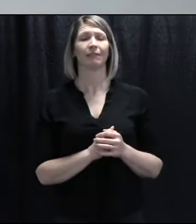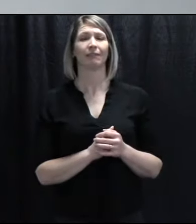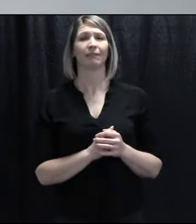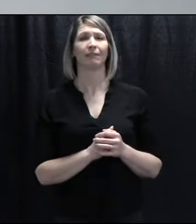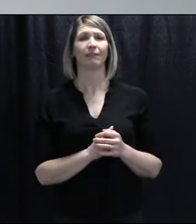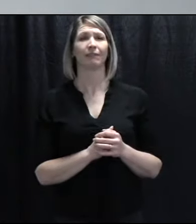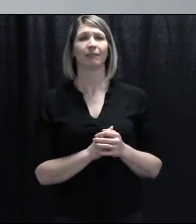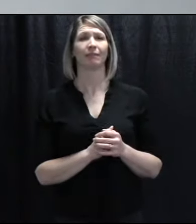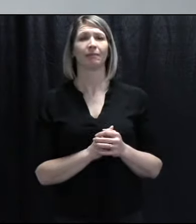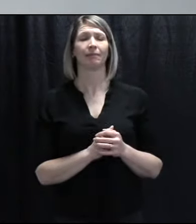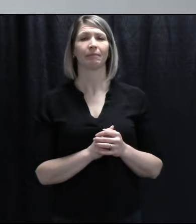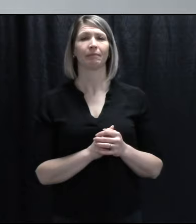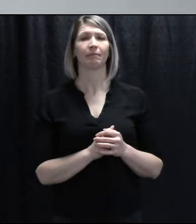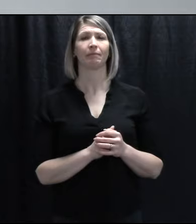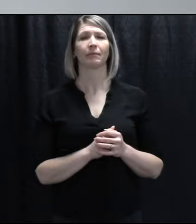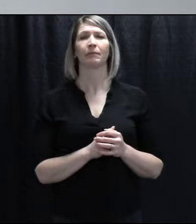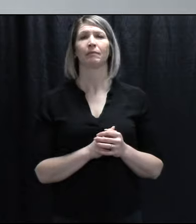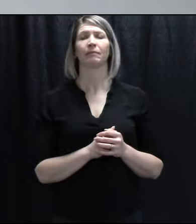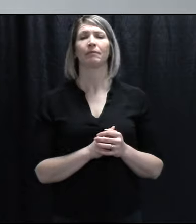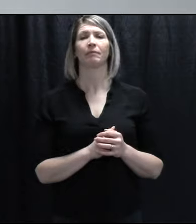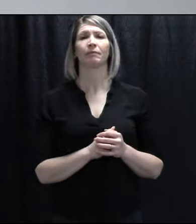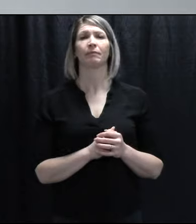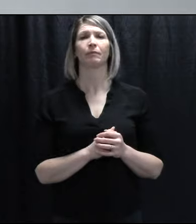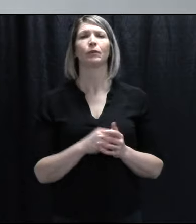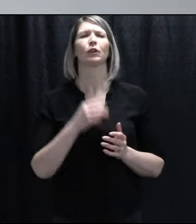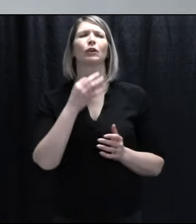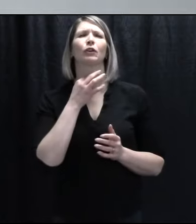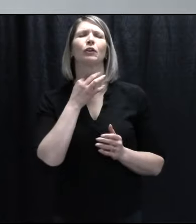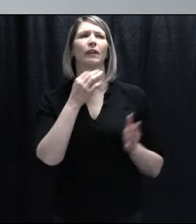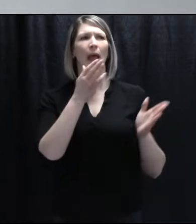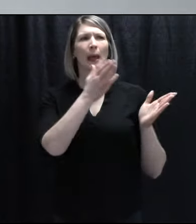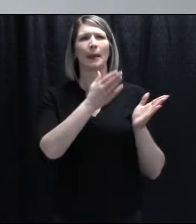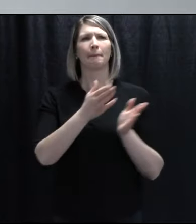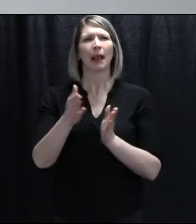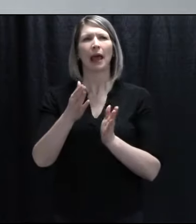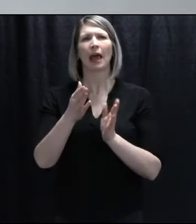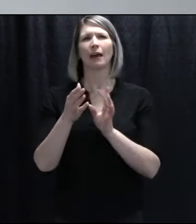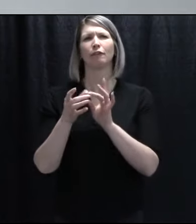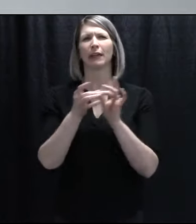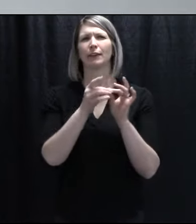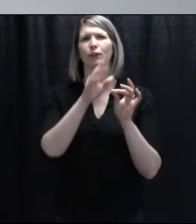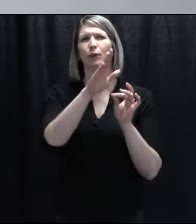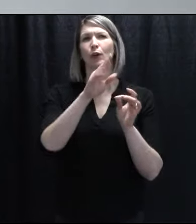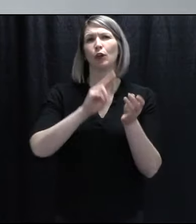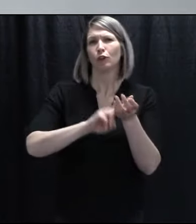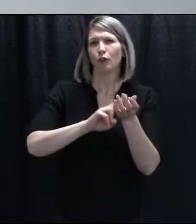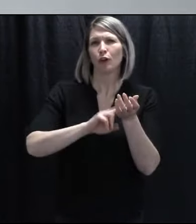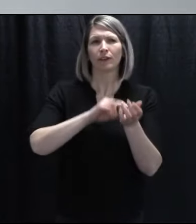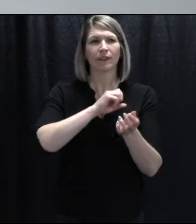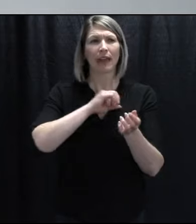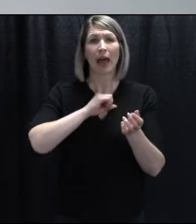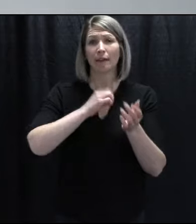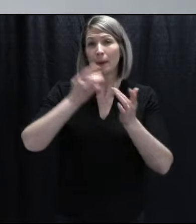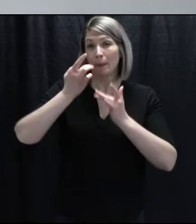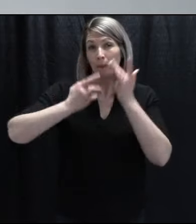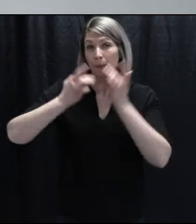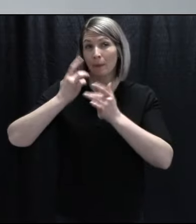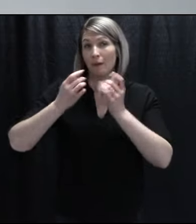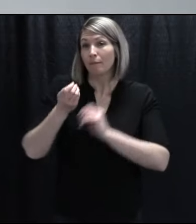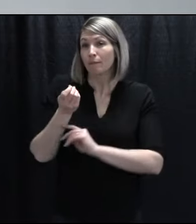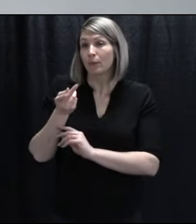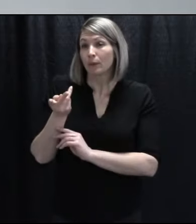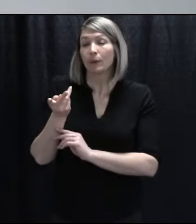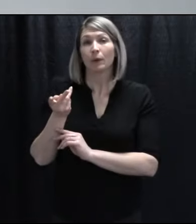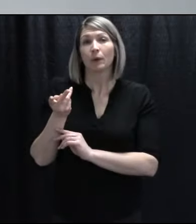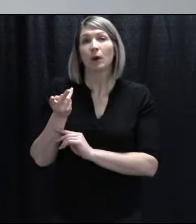Is there any sort of planning to address any potential staffing shortages, keeping in mind the fact that St. Anthony may be working from